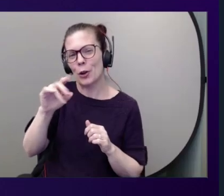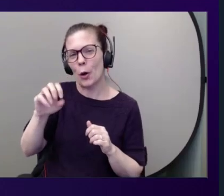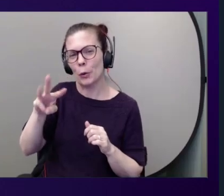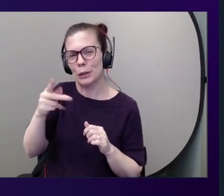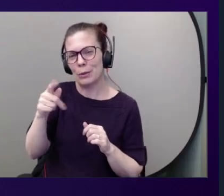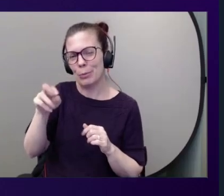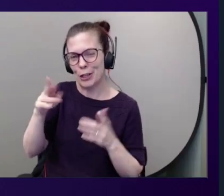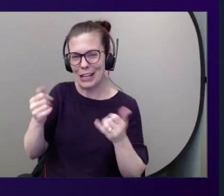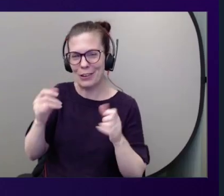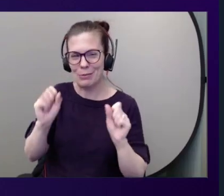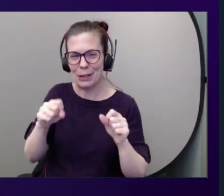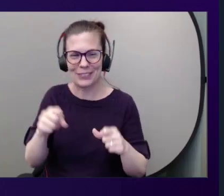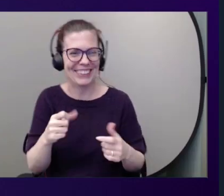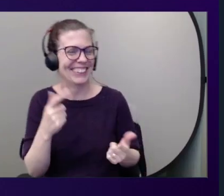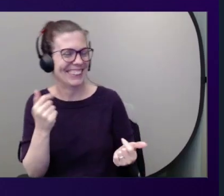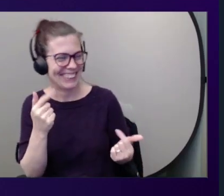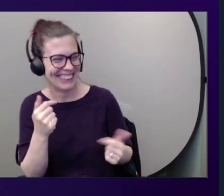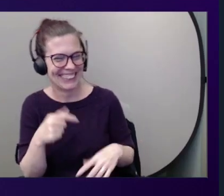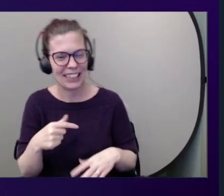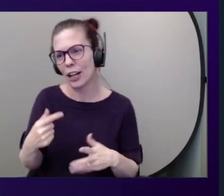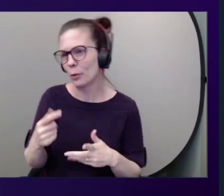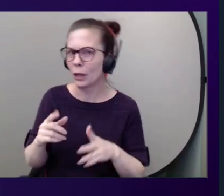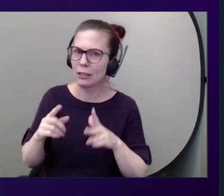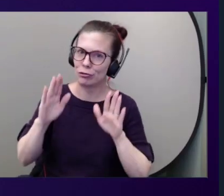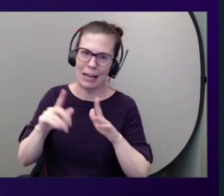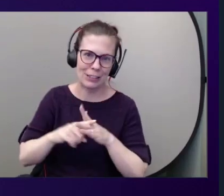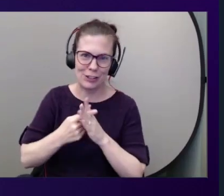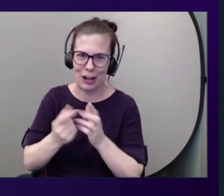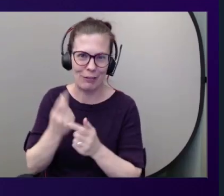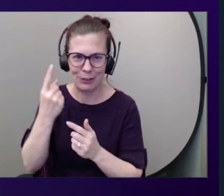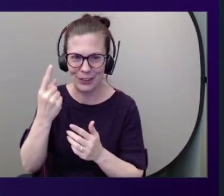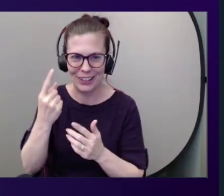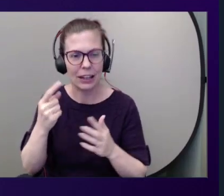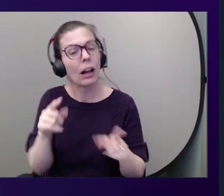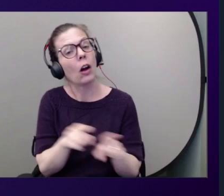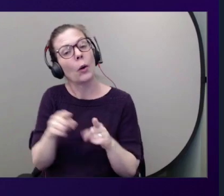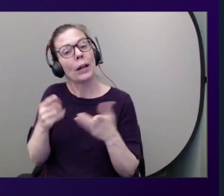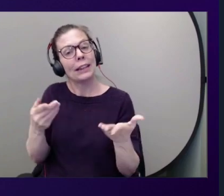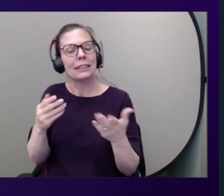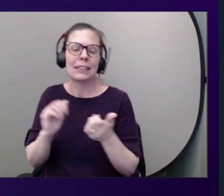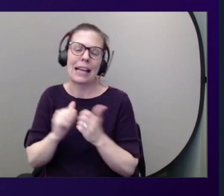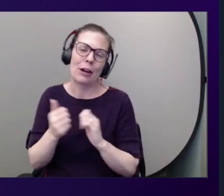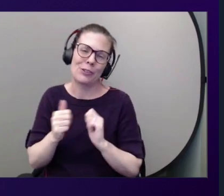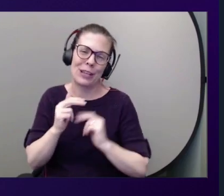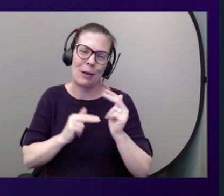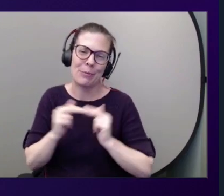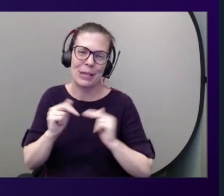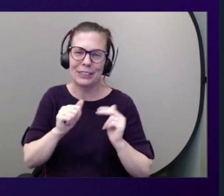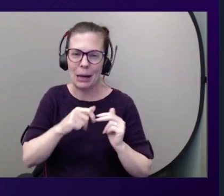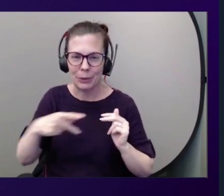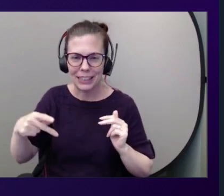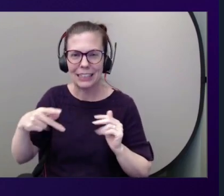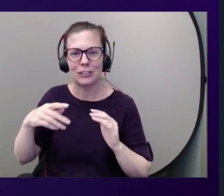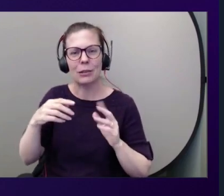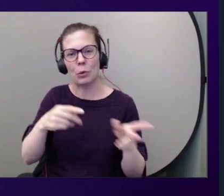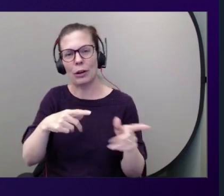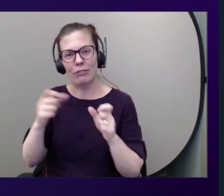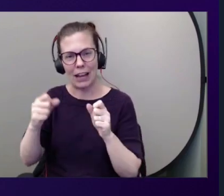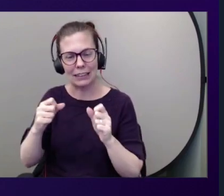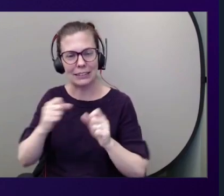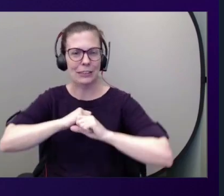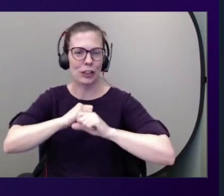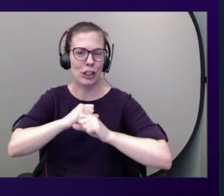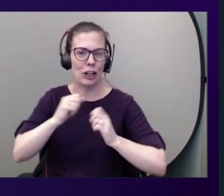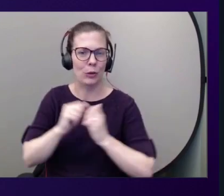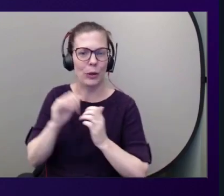it. We're off to a great start, everyone. Yes. So this is how you can build applications faster and more securely with your AI coding companion, or